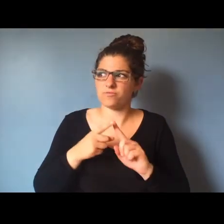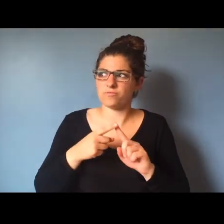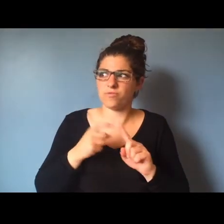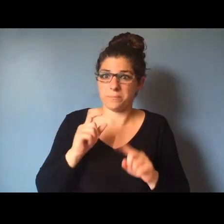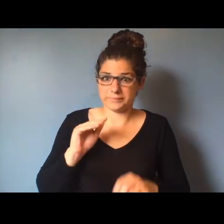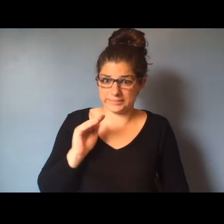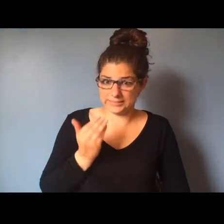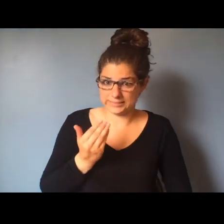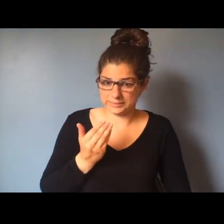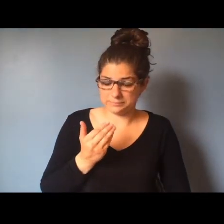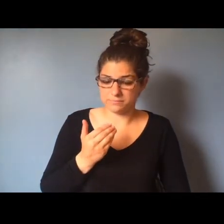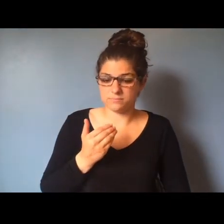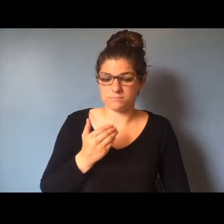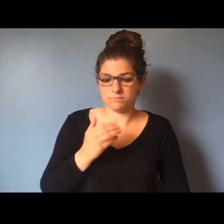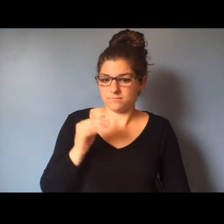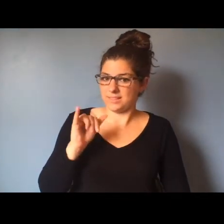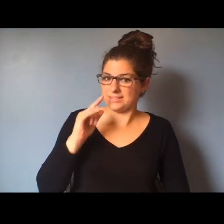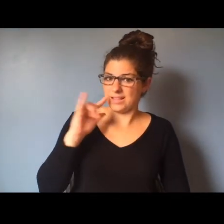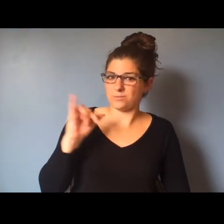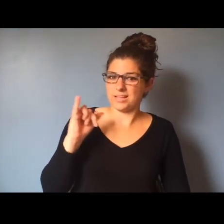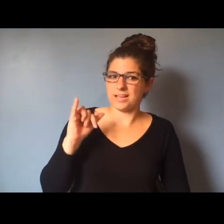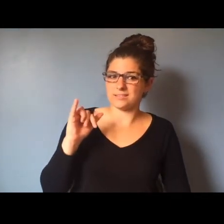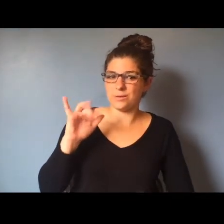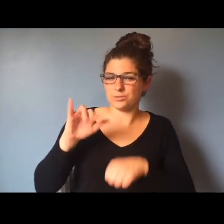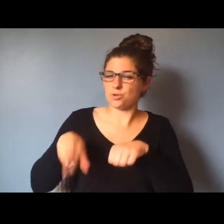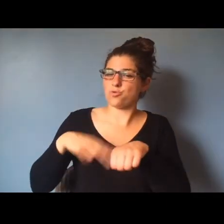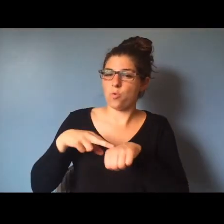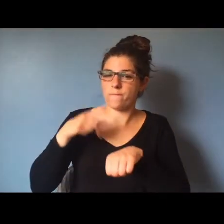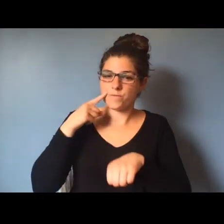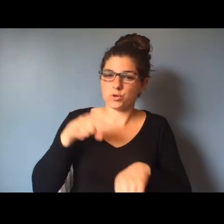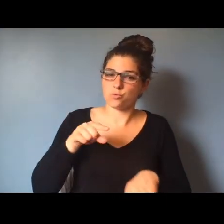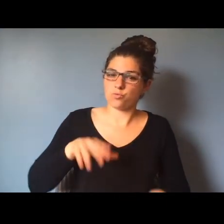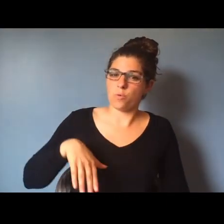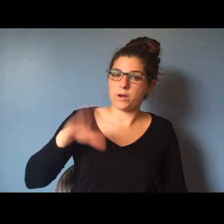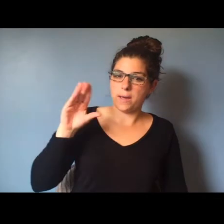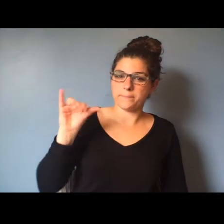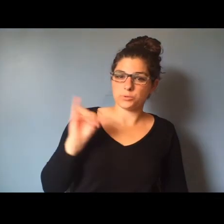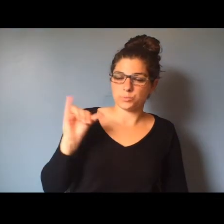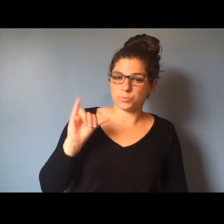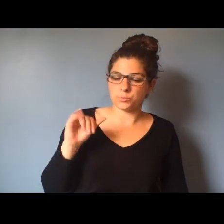like, that sounds like it was the norm for you growing up as well.